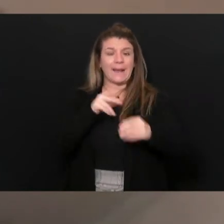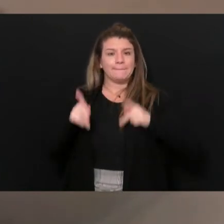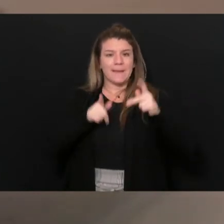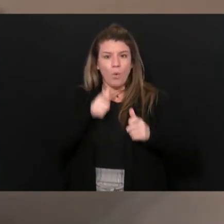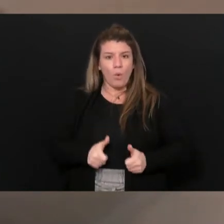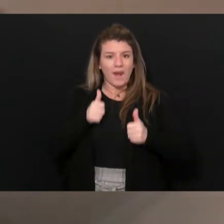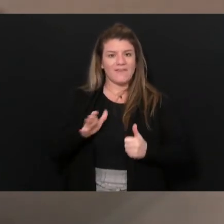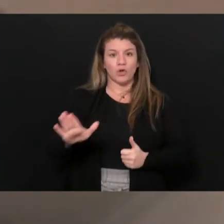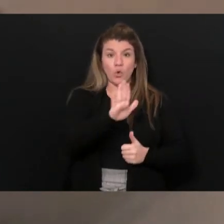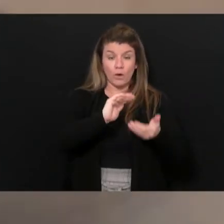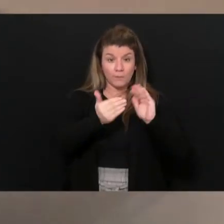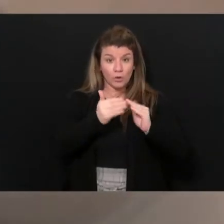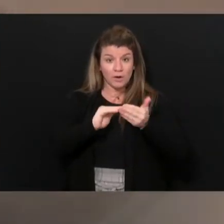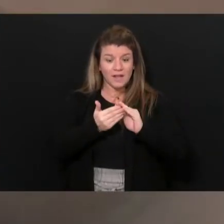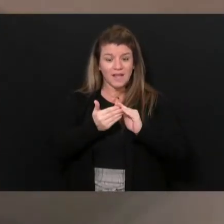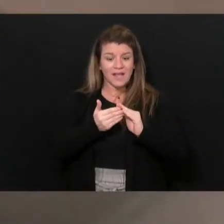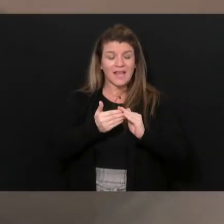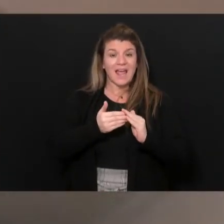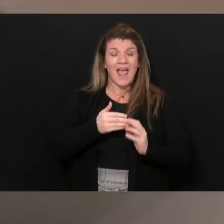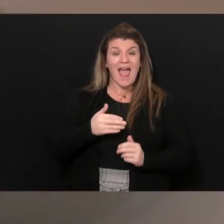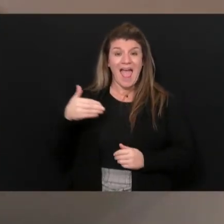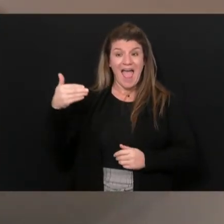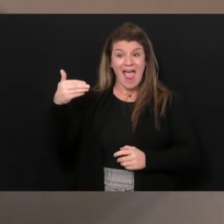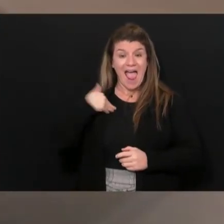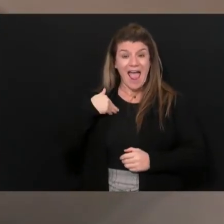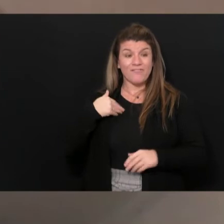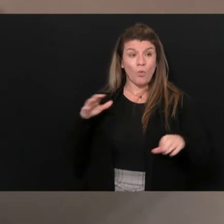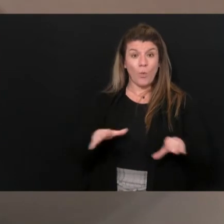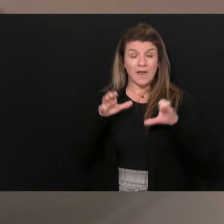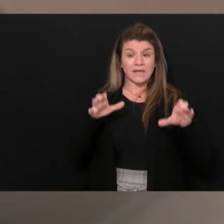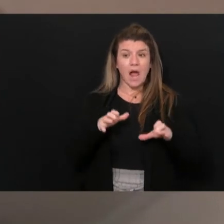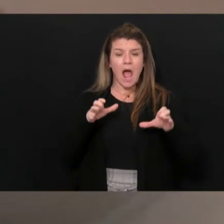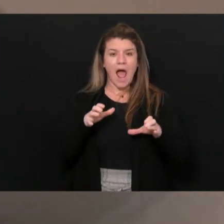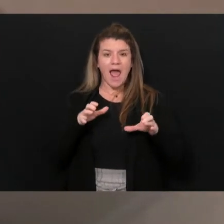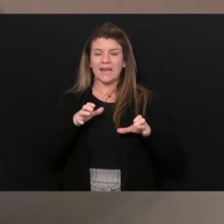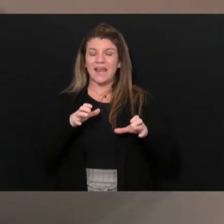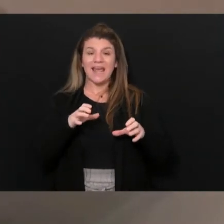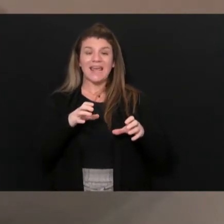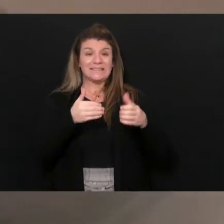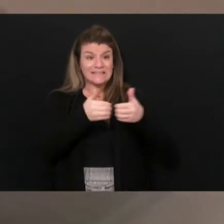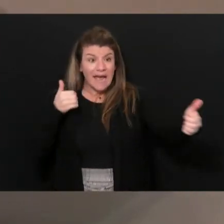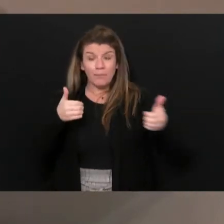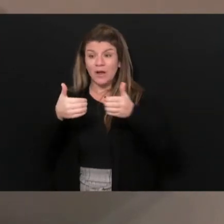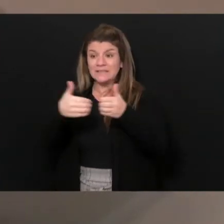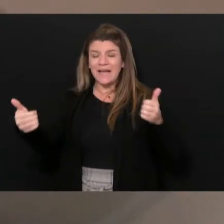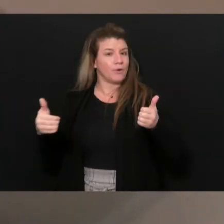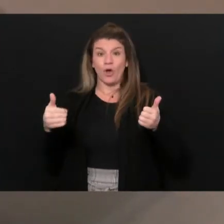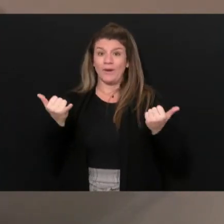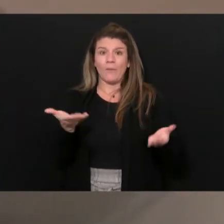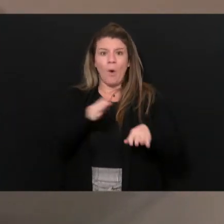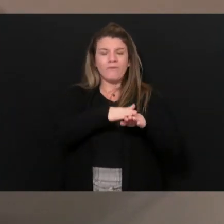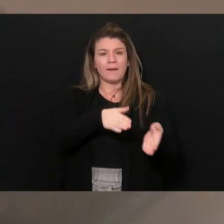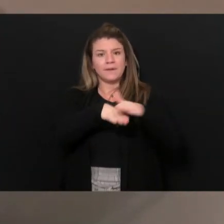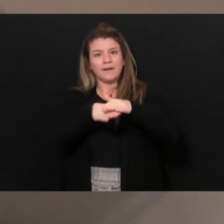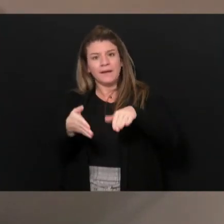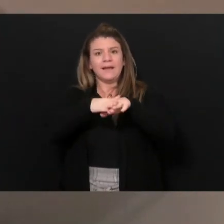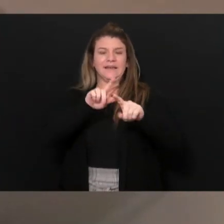have, again, not done sequential necessarily, but overlapping priorities. And we were able, with the